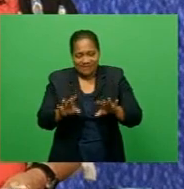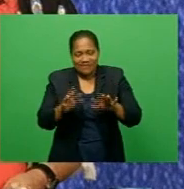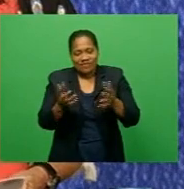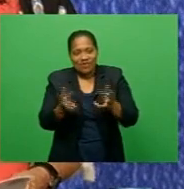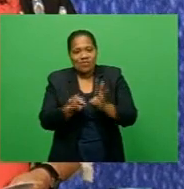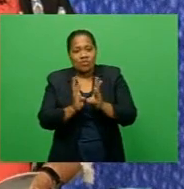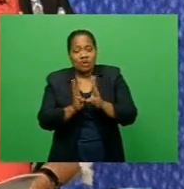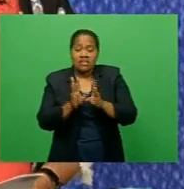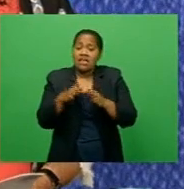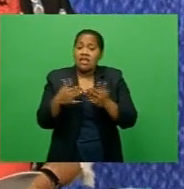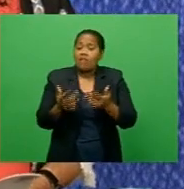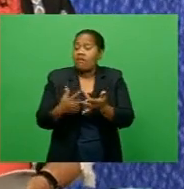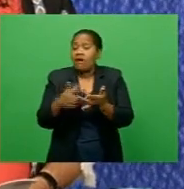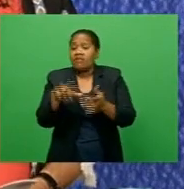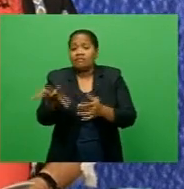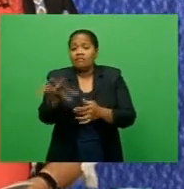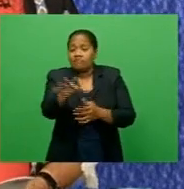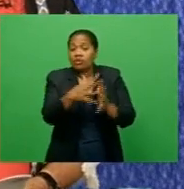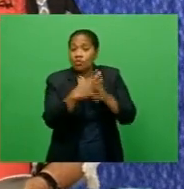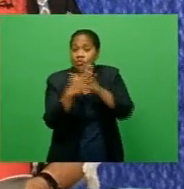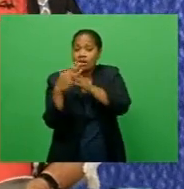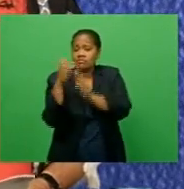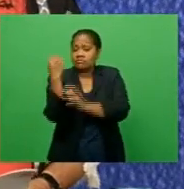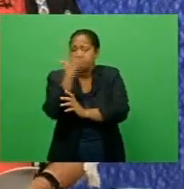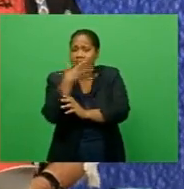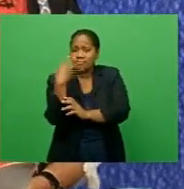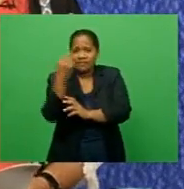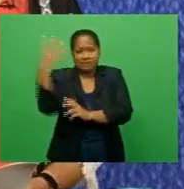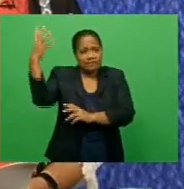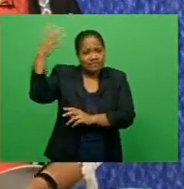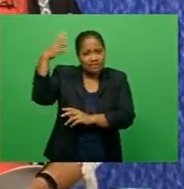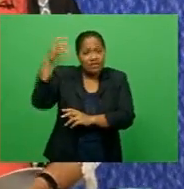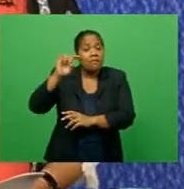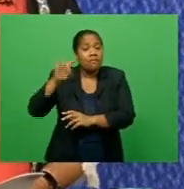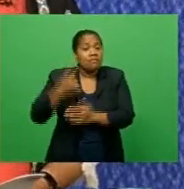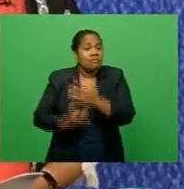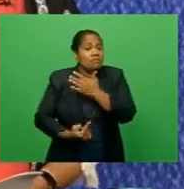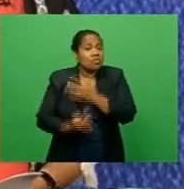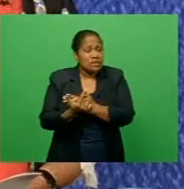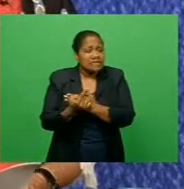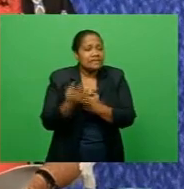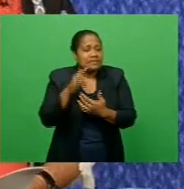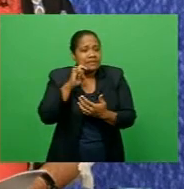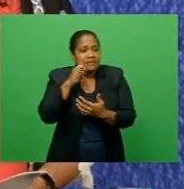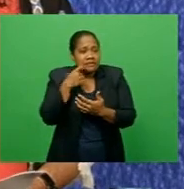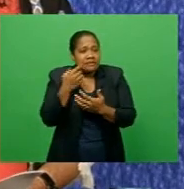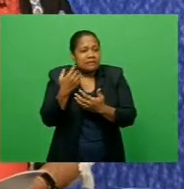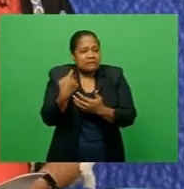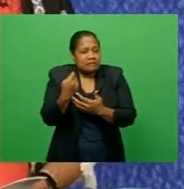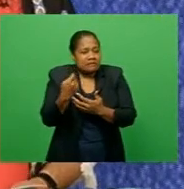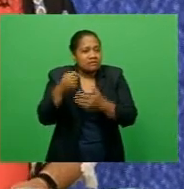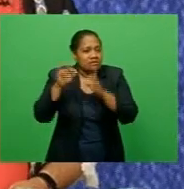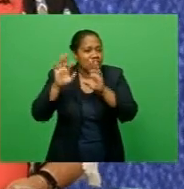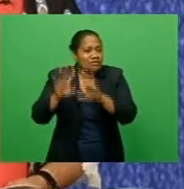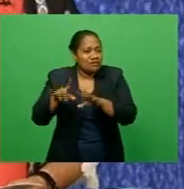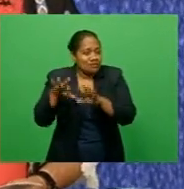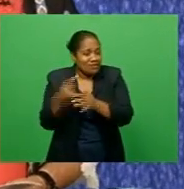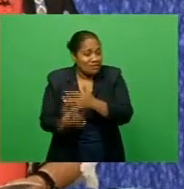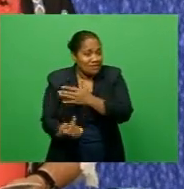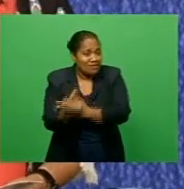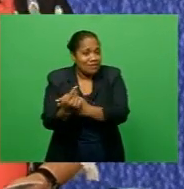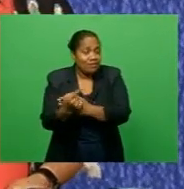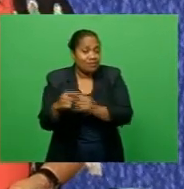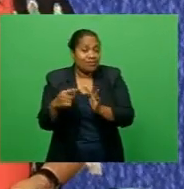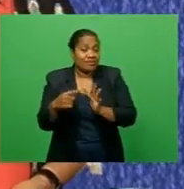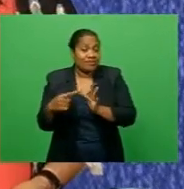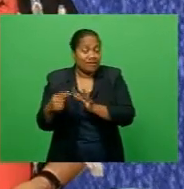other areas in the west, beautiful sunny weather, but that will be short-lived as showers will pass by.